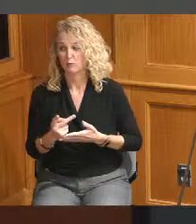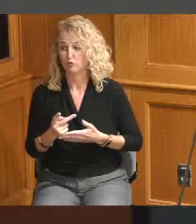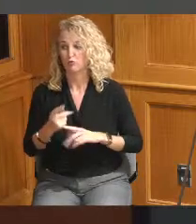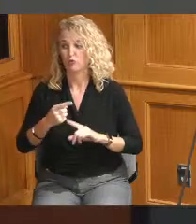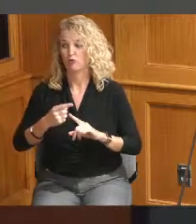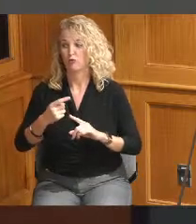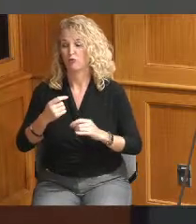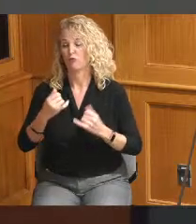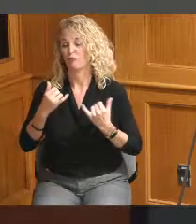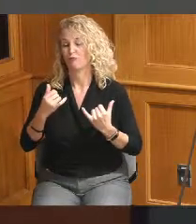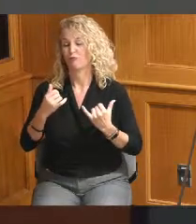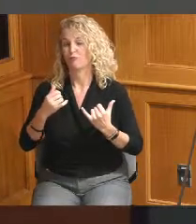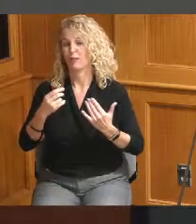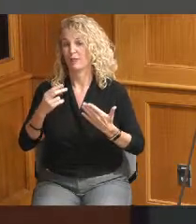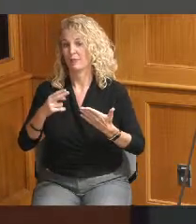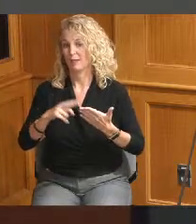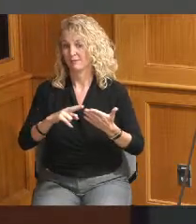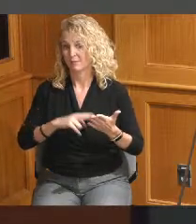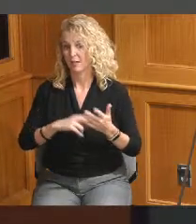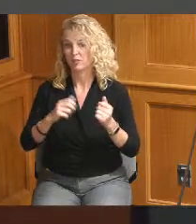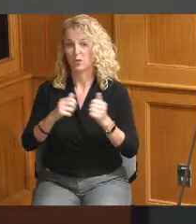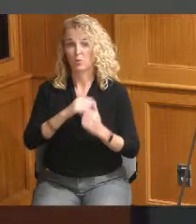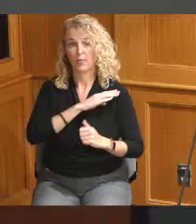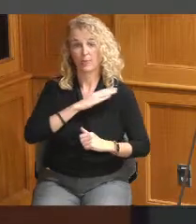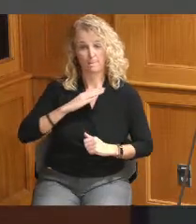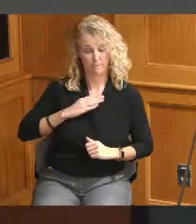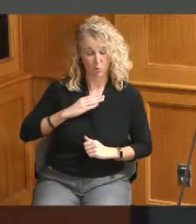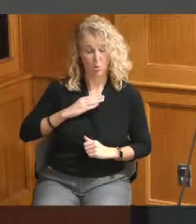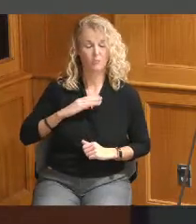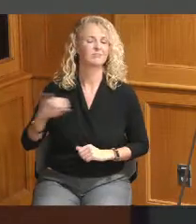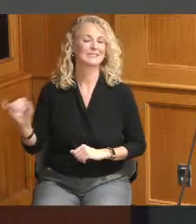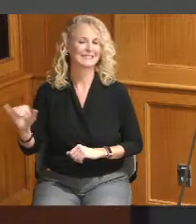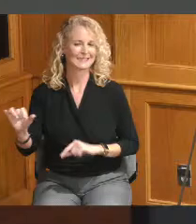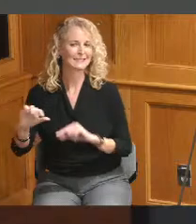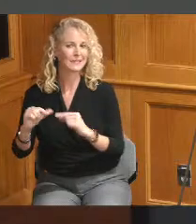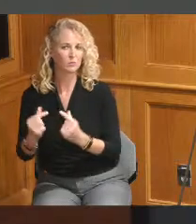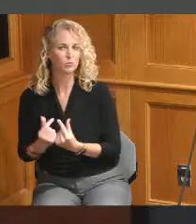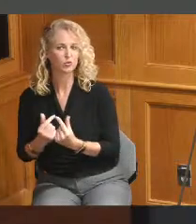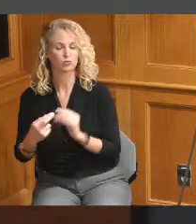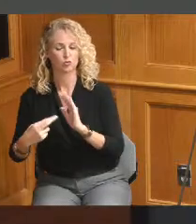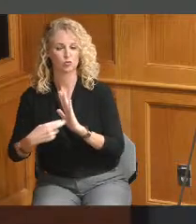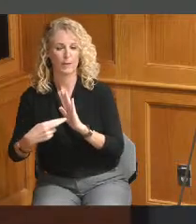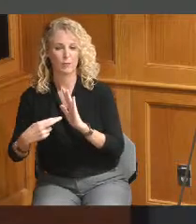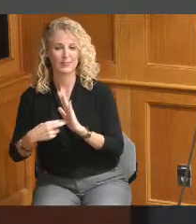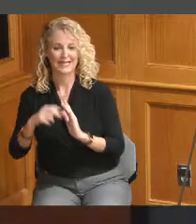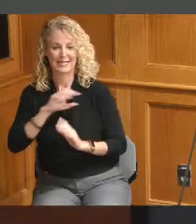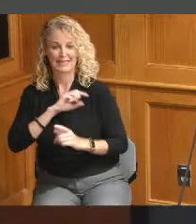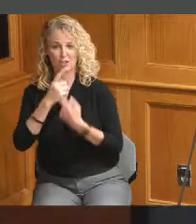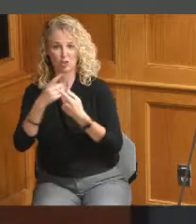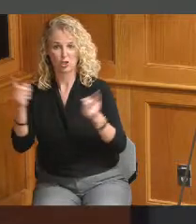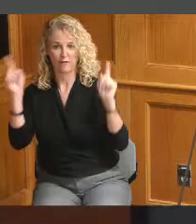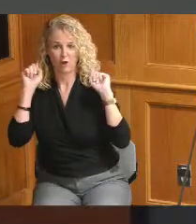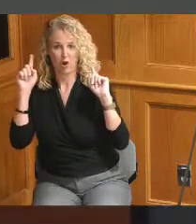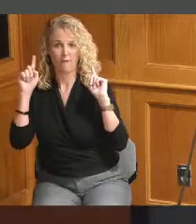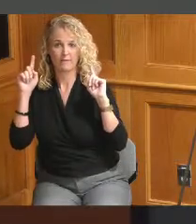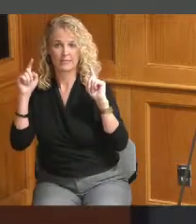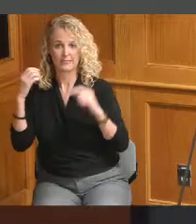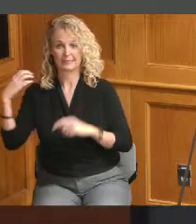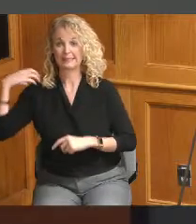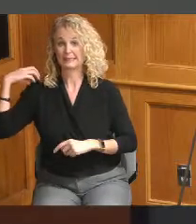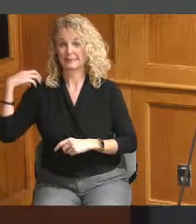tentative collective bargaining agreement between the board, the Fraternal Order of Police representing the Sheriff's Office enforcement